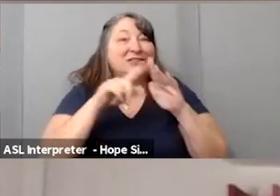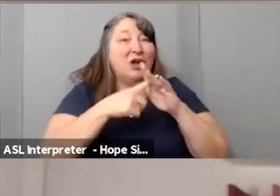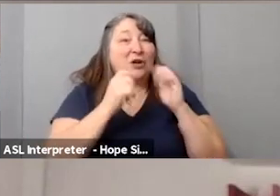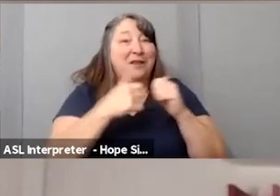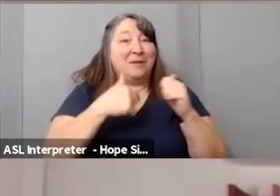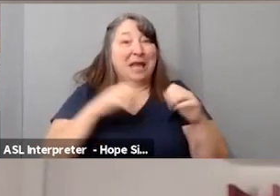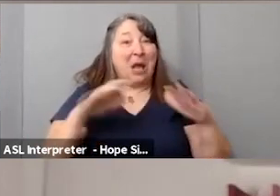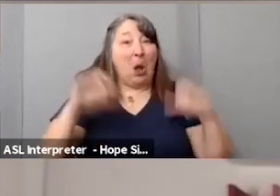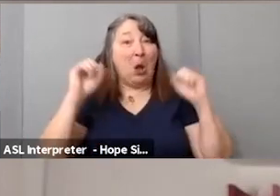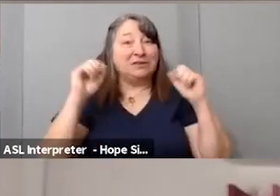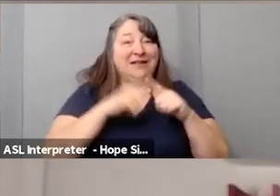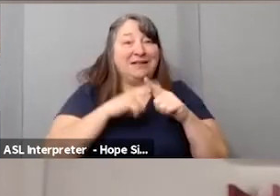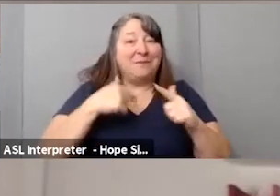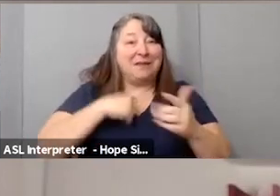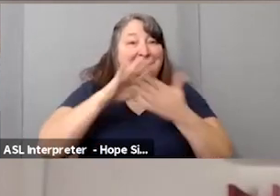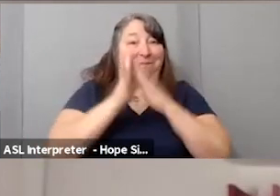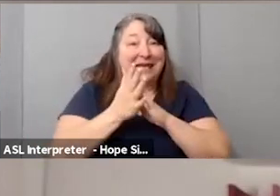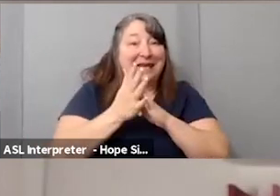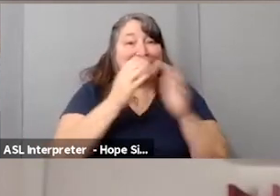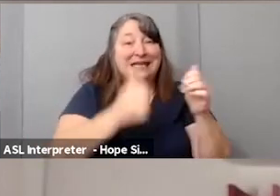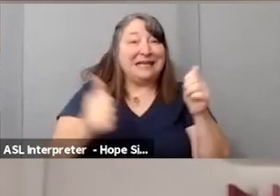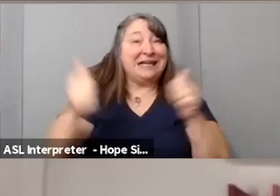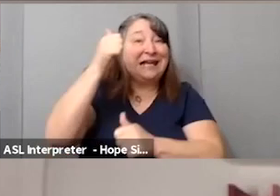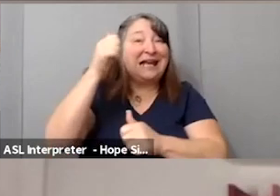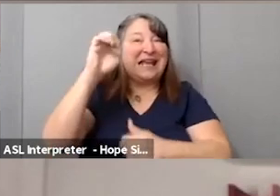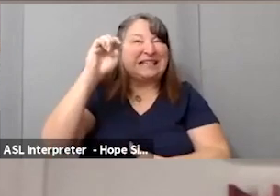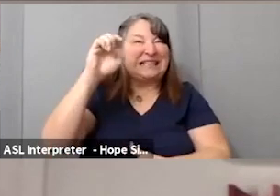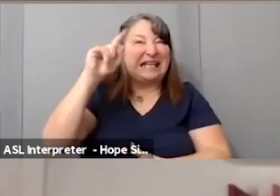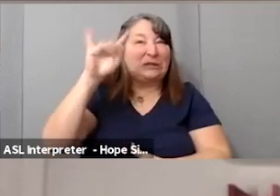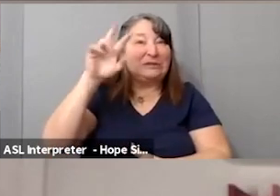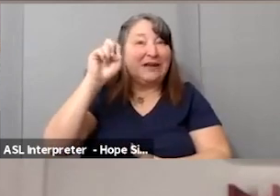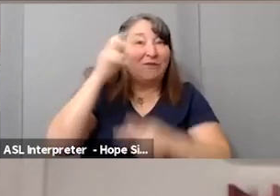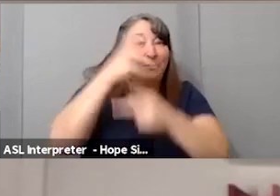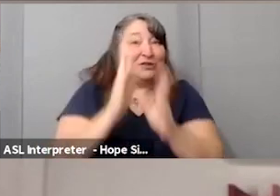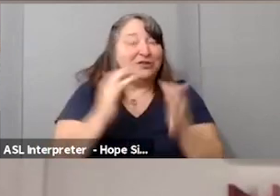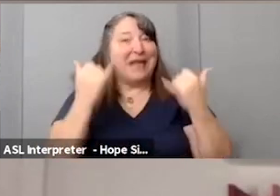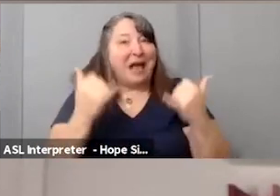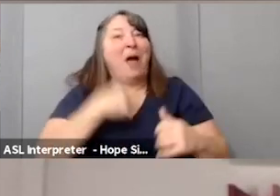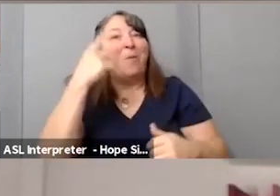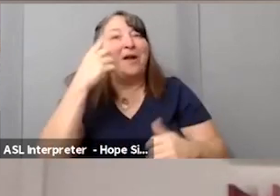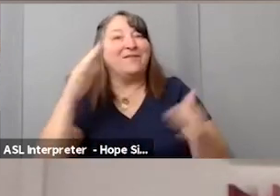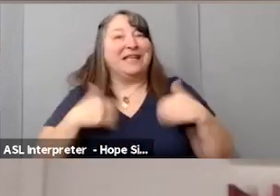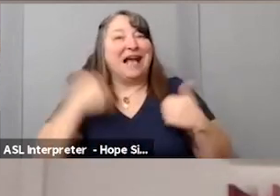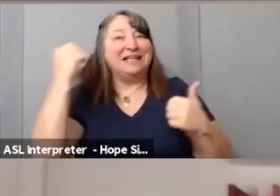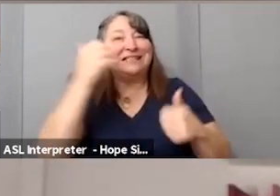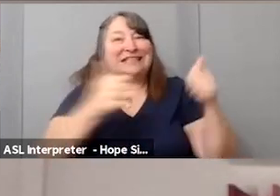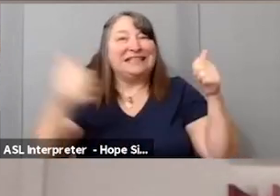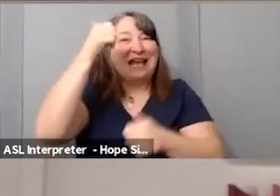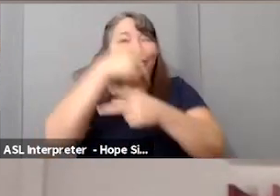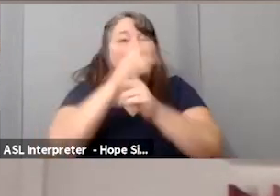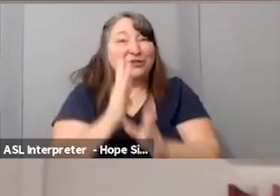became me being an executive producer and now being one of the youngest executive producers in a project with Netflix, which I'm really excited about,